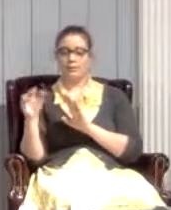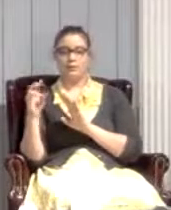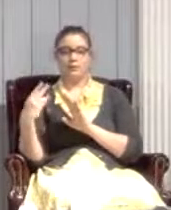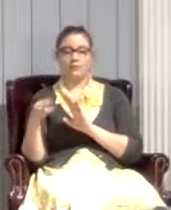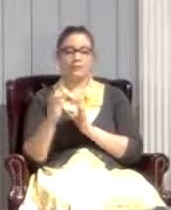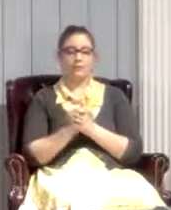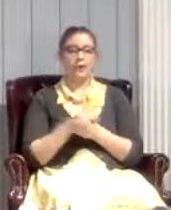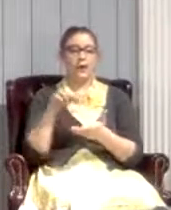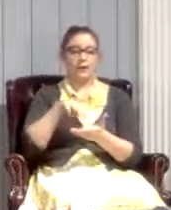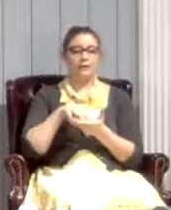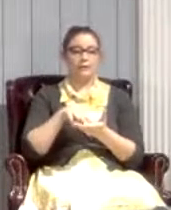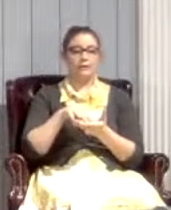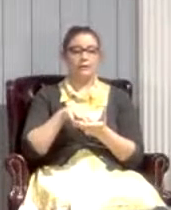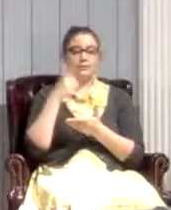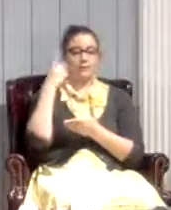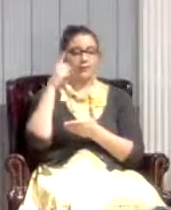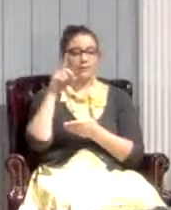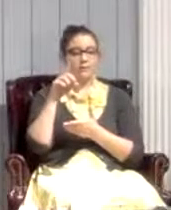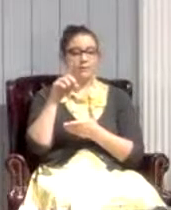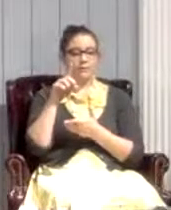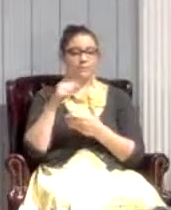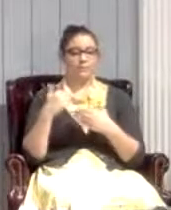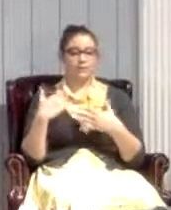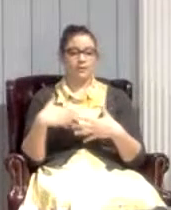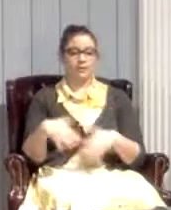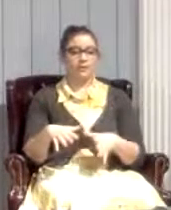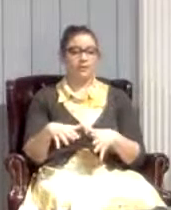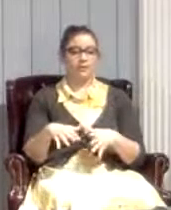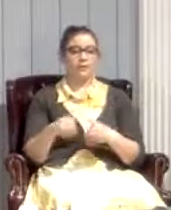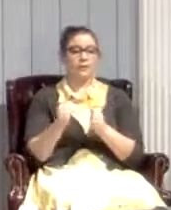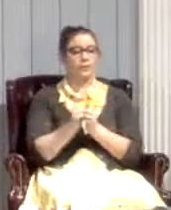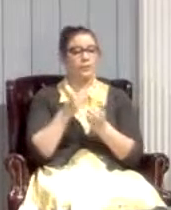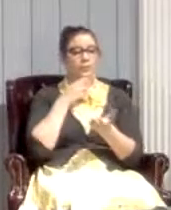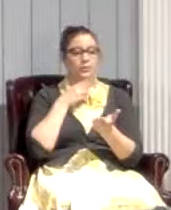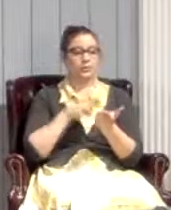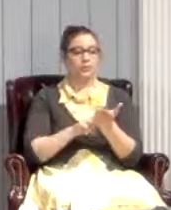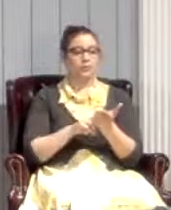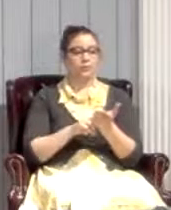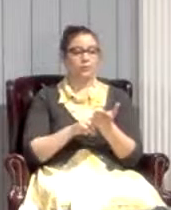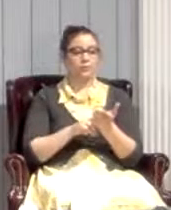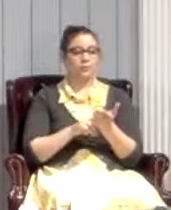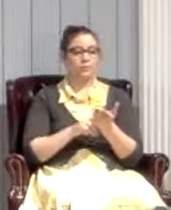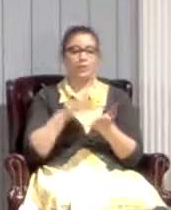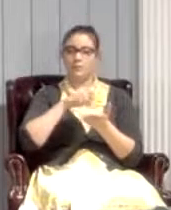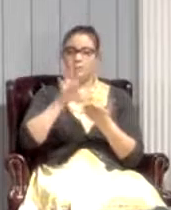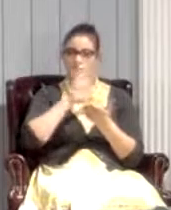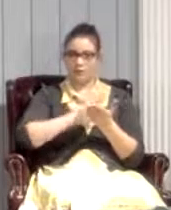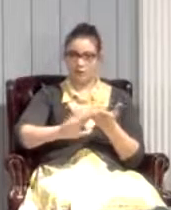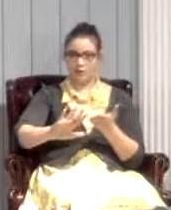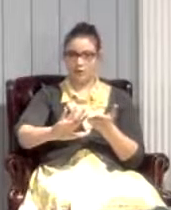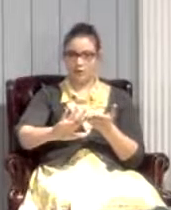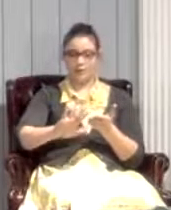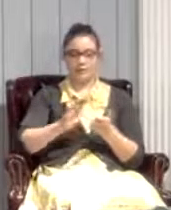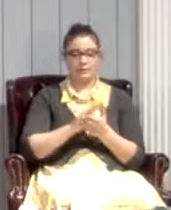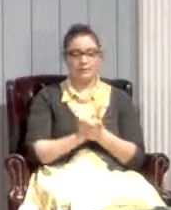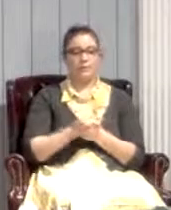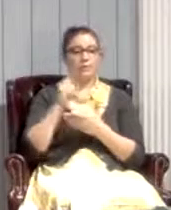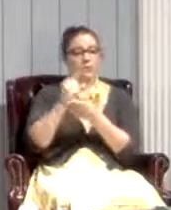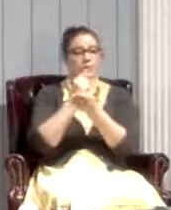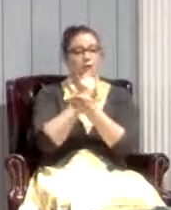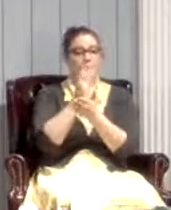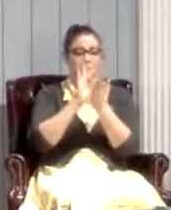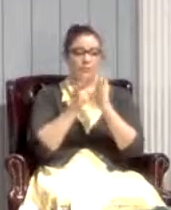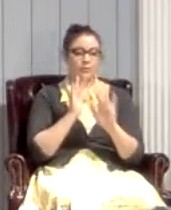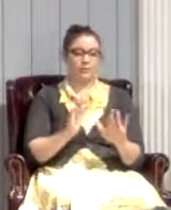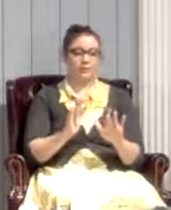Stand therefore, having your loins girded about with truth, and having on the breastplate of righteousness, and your feet shod with the preparation of the gospel of peace. Above